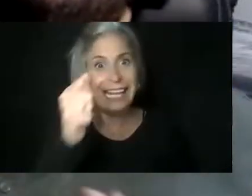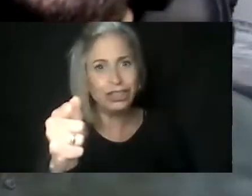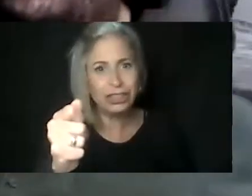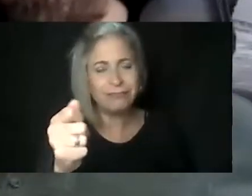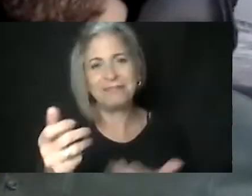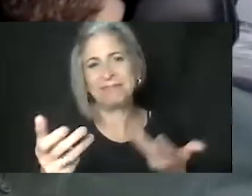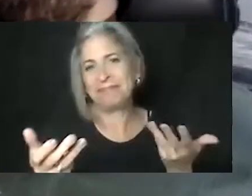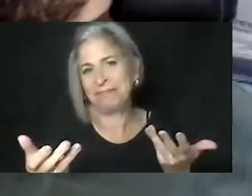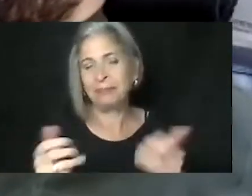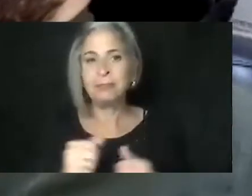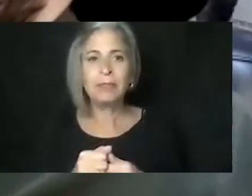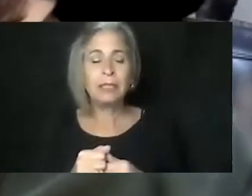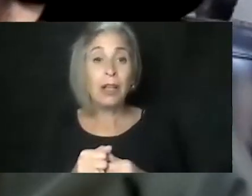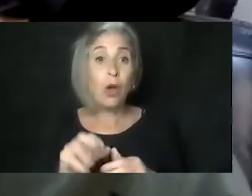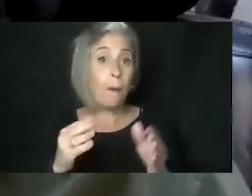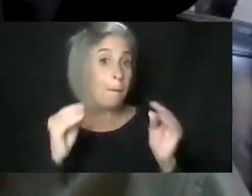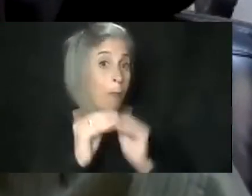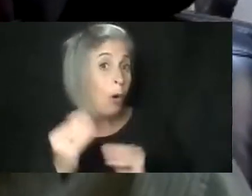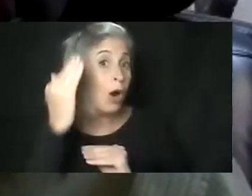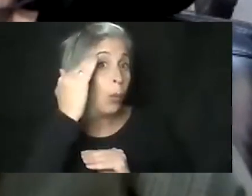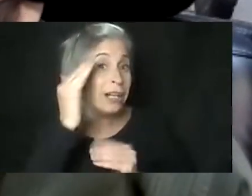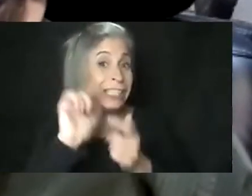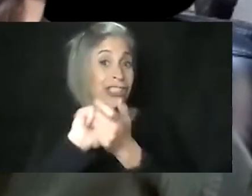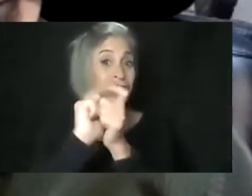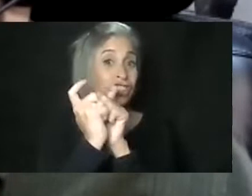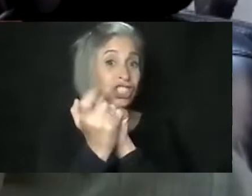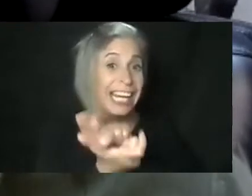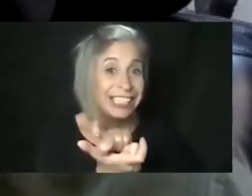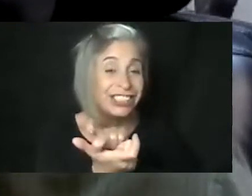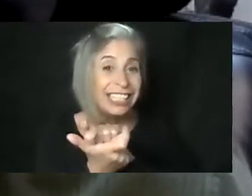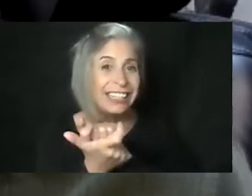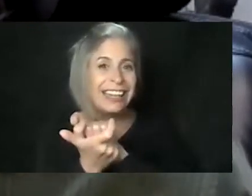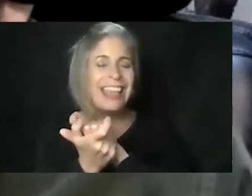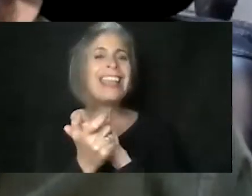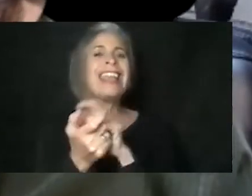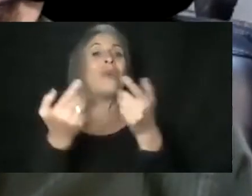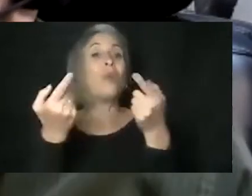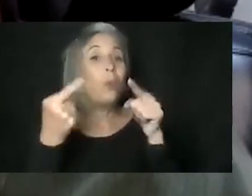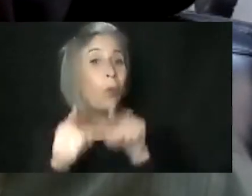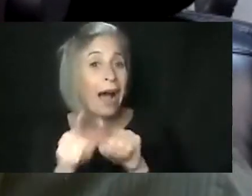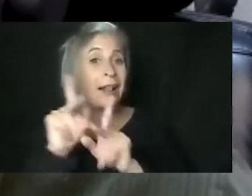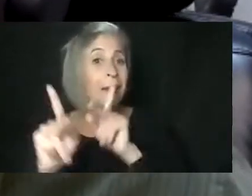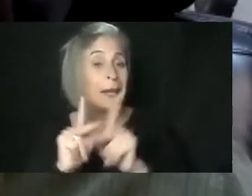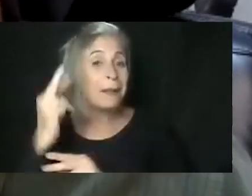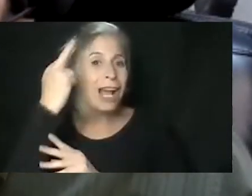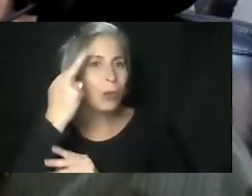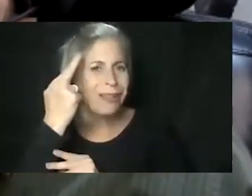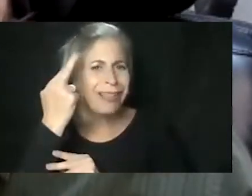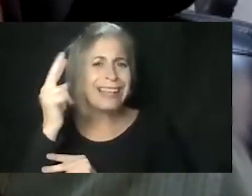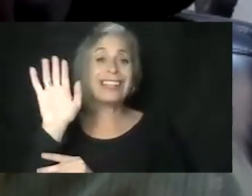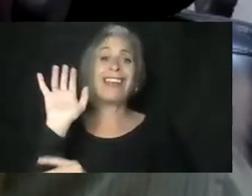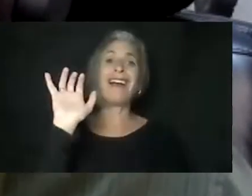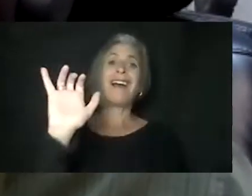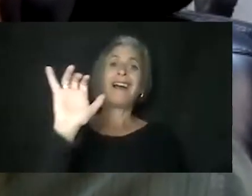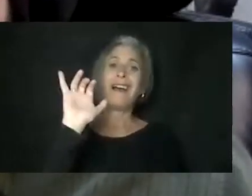And as that awareness is changing, um, and as people are realizing, hey, there's these